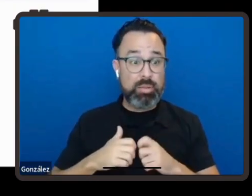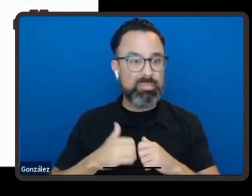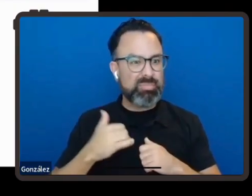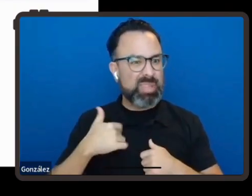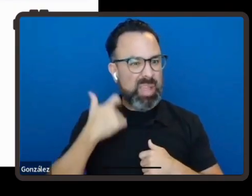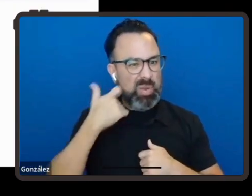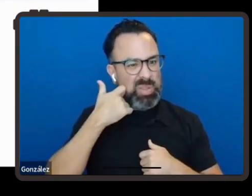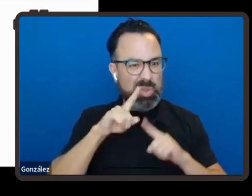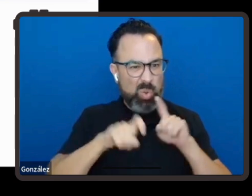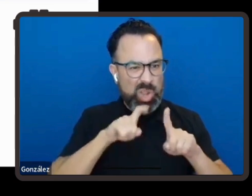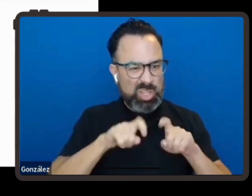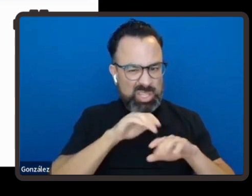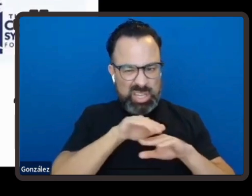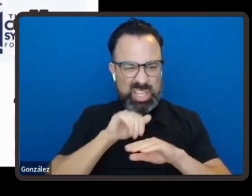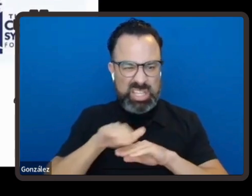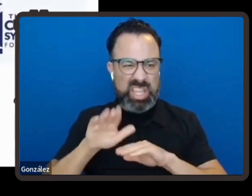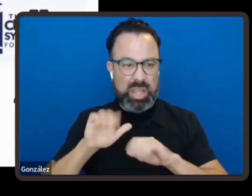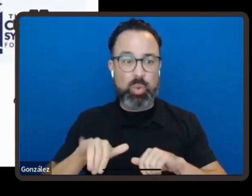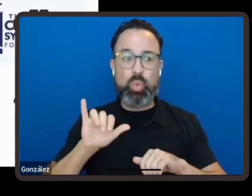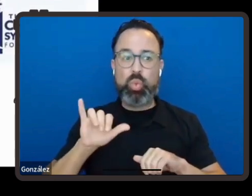issue. Okay, next slide.